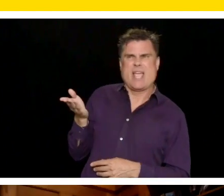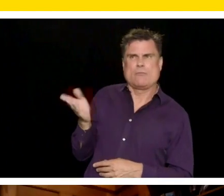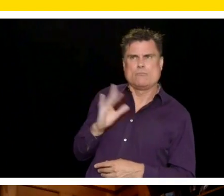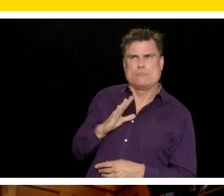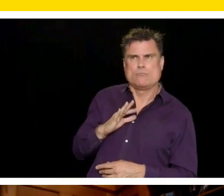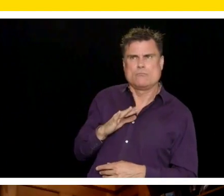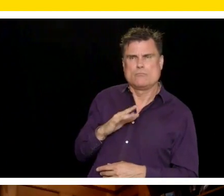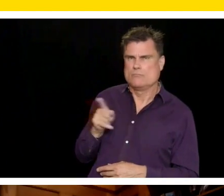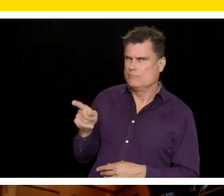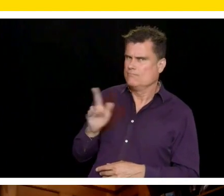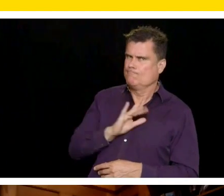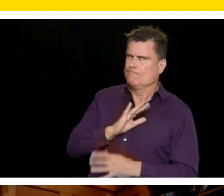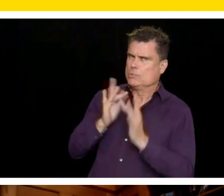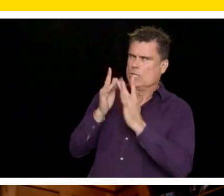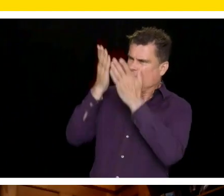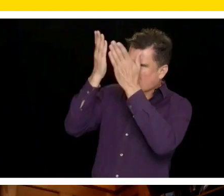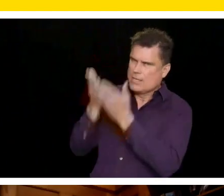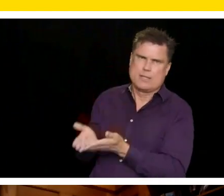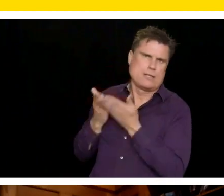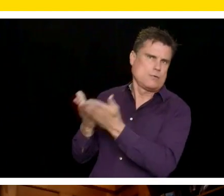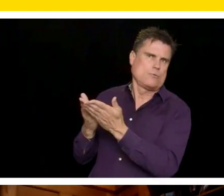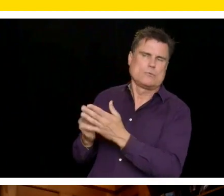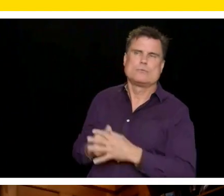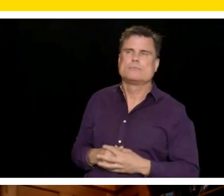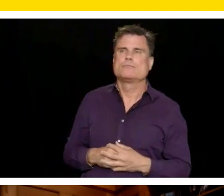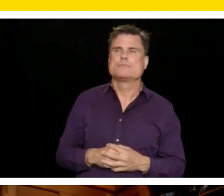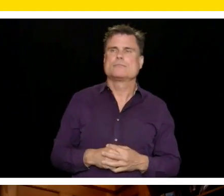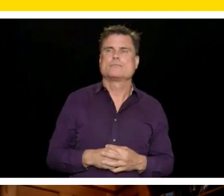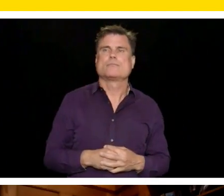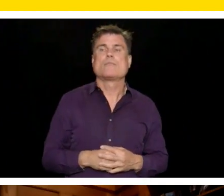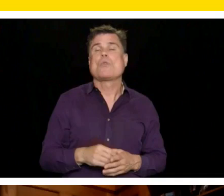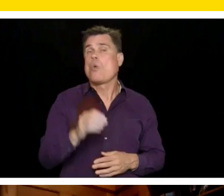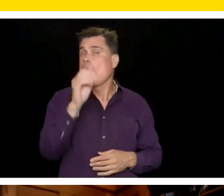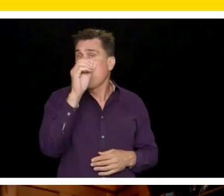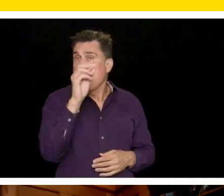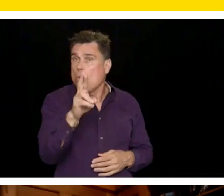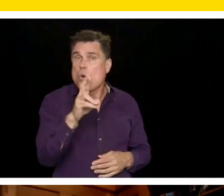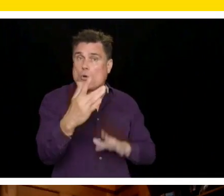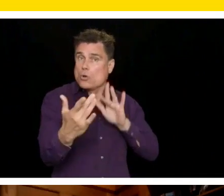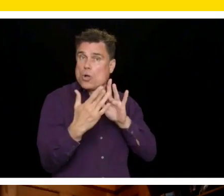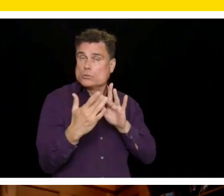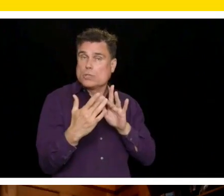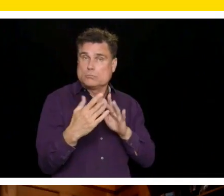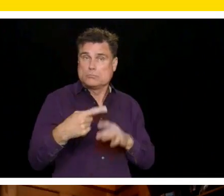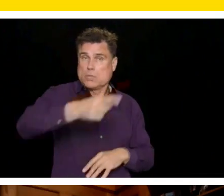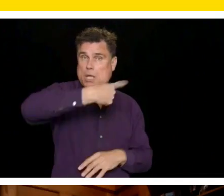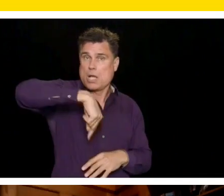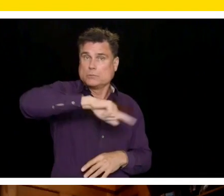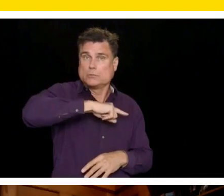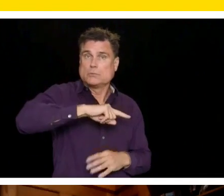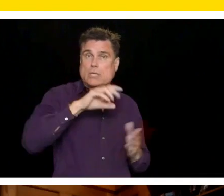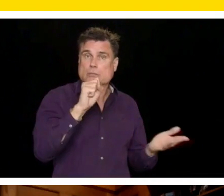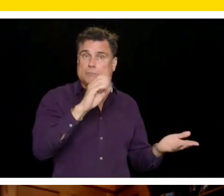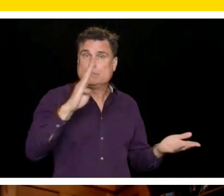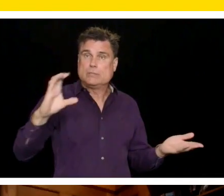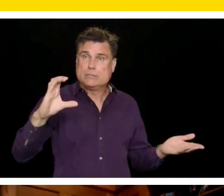service. You can either call, as Minister said earlier, or you can also use the online chat feature or send an email, and our team are happy to